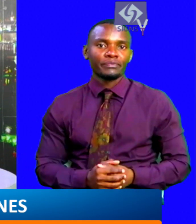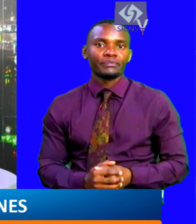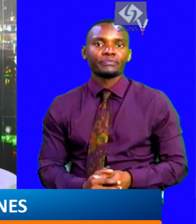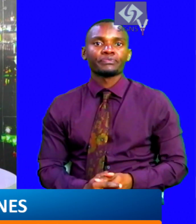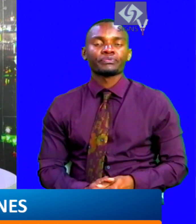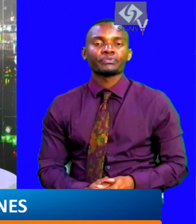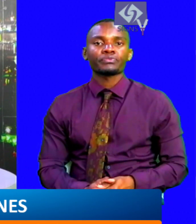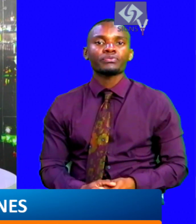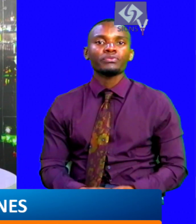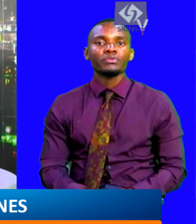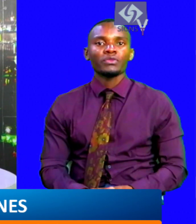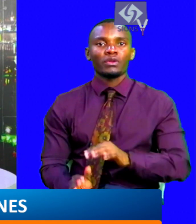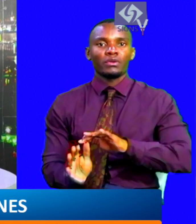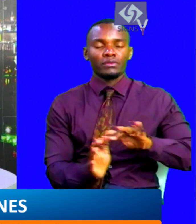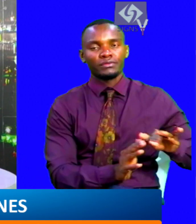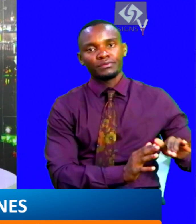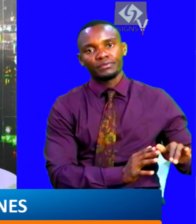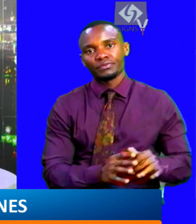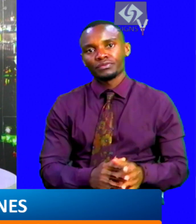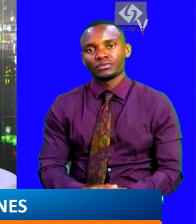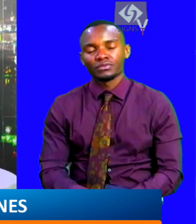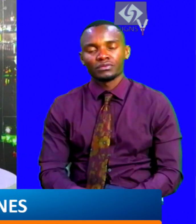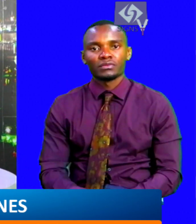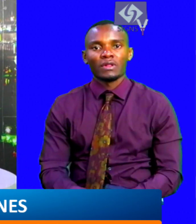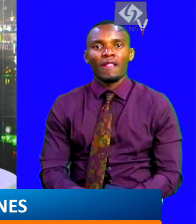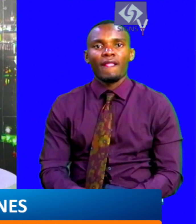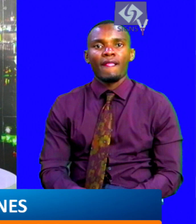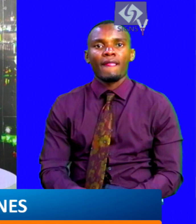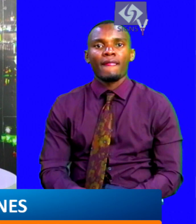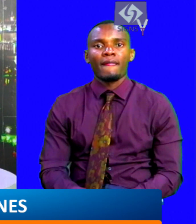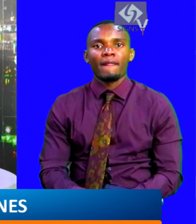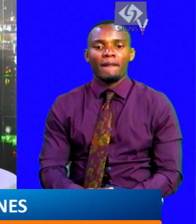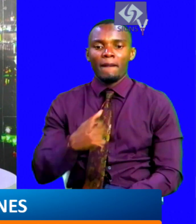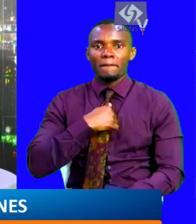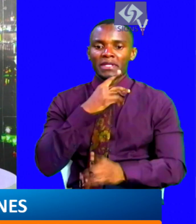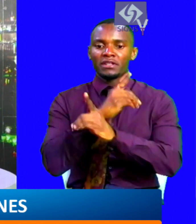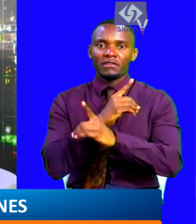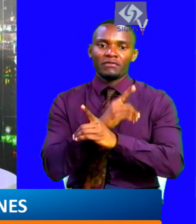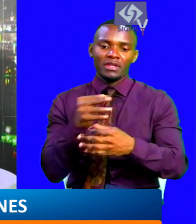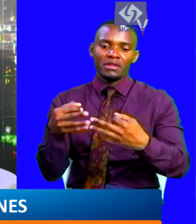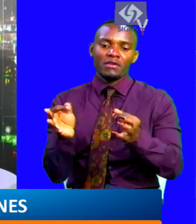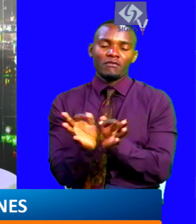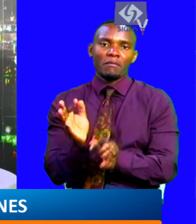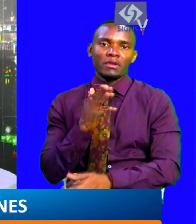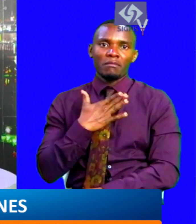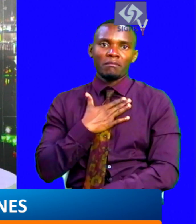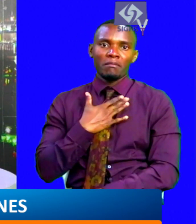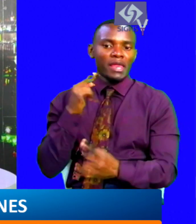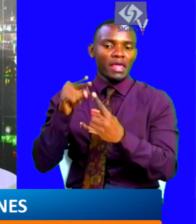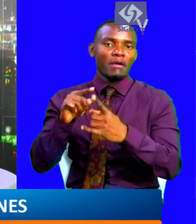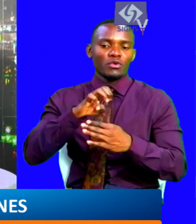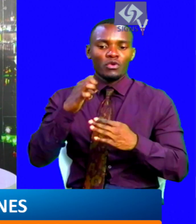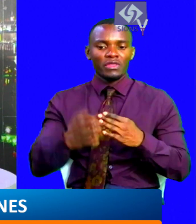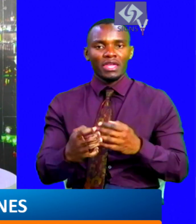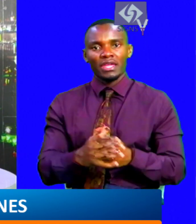demonstrations. And away from that story to other stories that are making headlines in the country, I will defend my